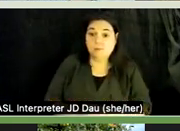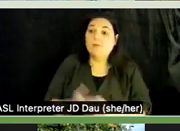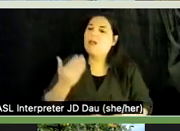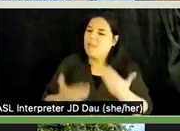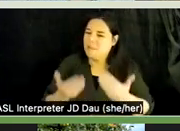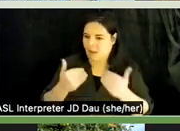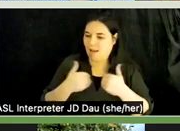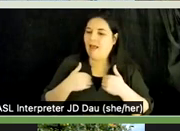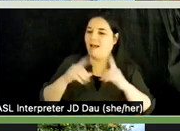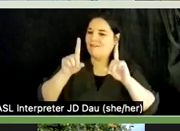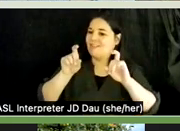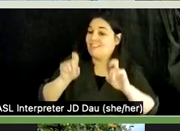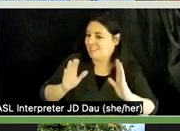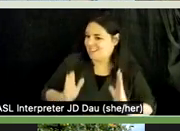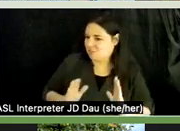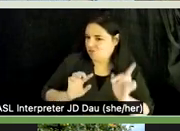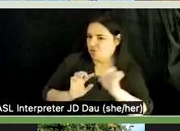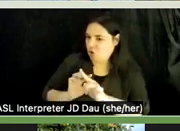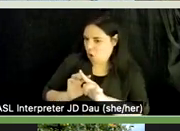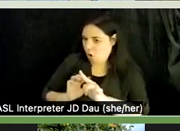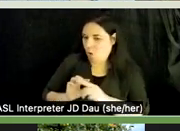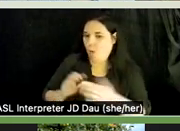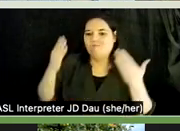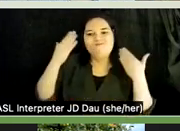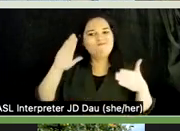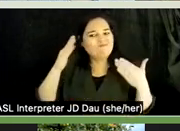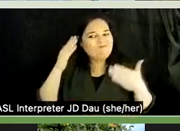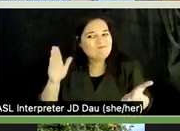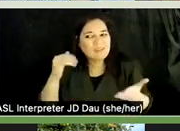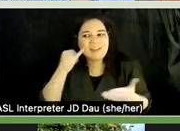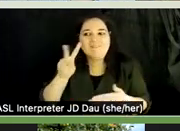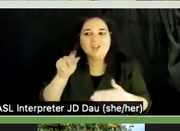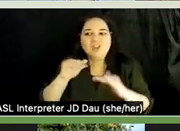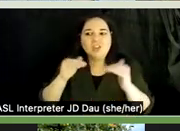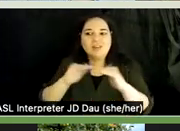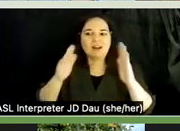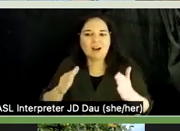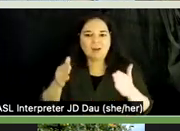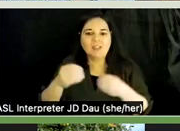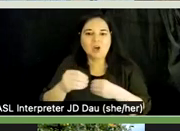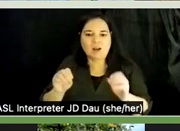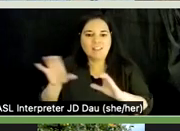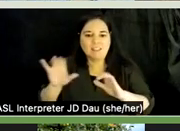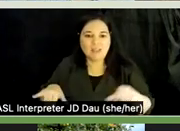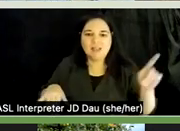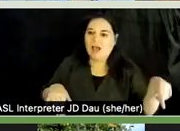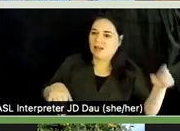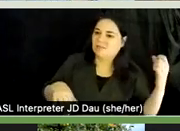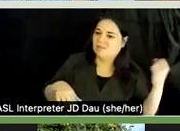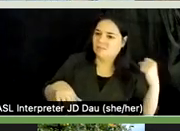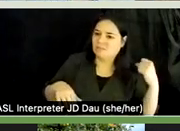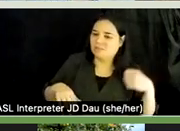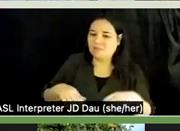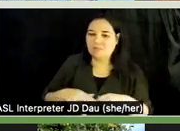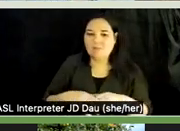done by the agency. I don't know whether the Virginia Fair Housing Office really does that. I